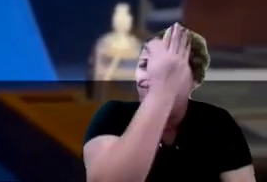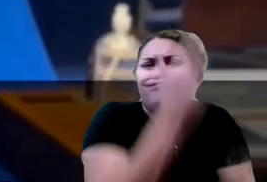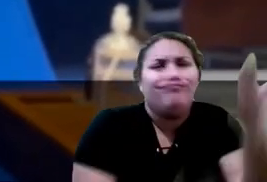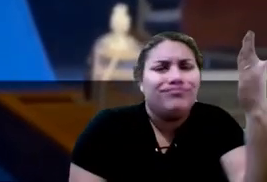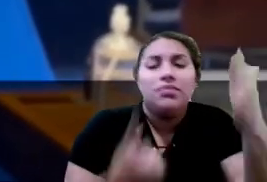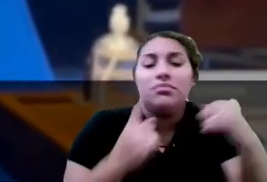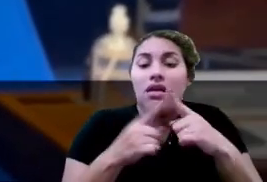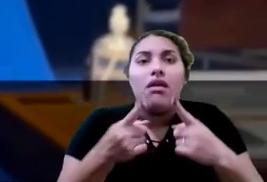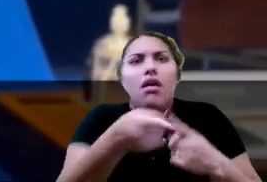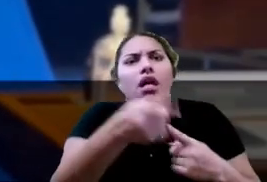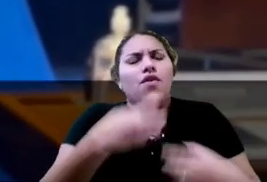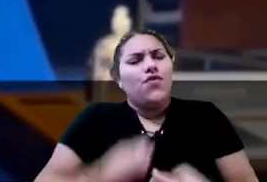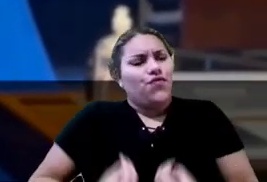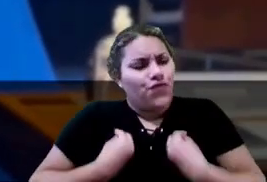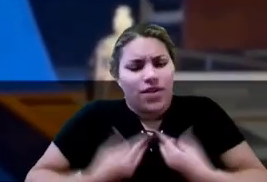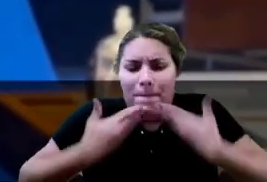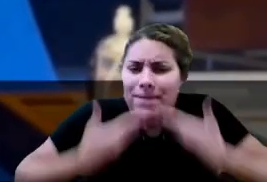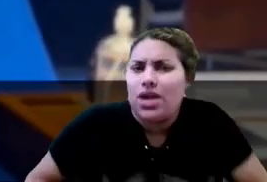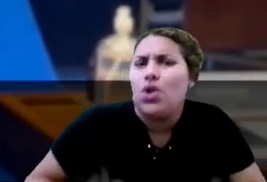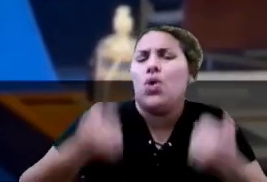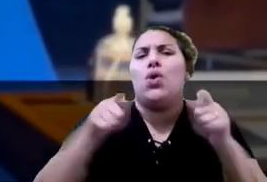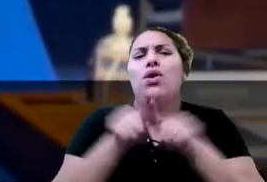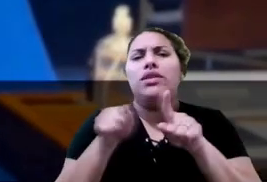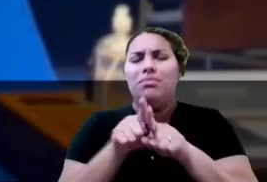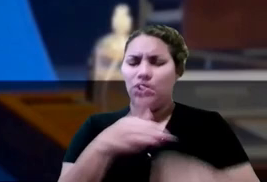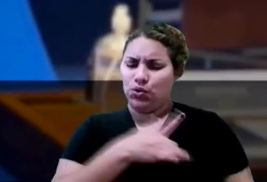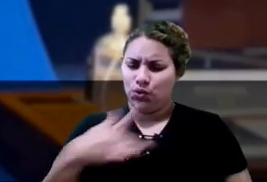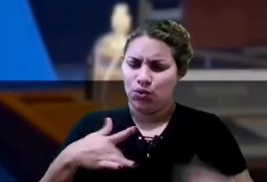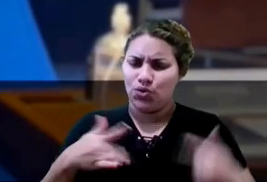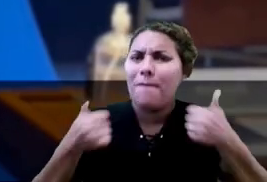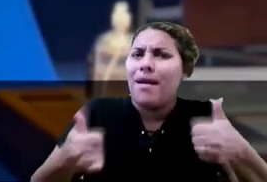that the recovery